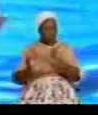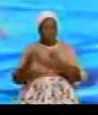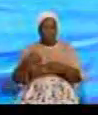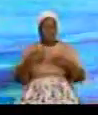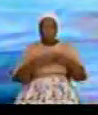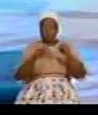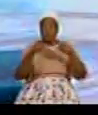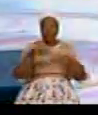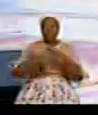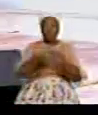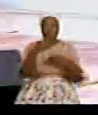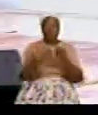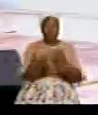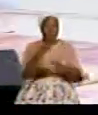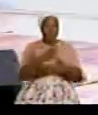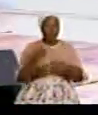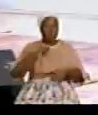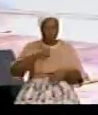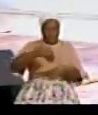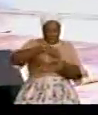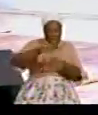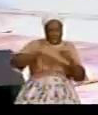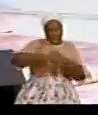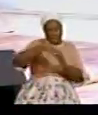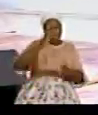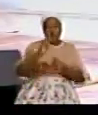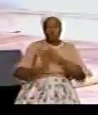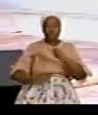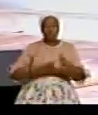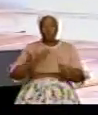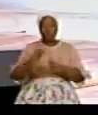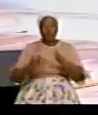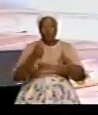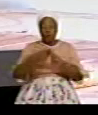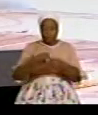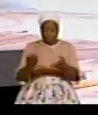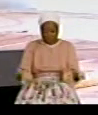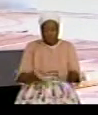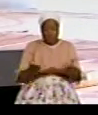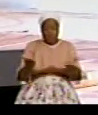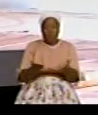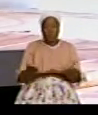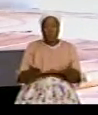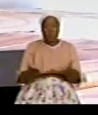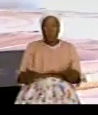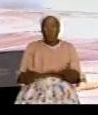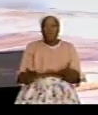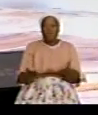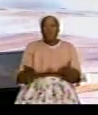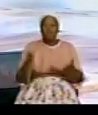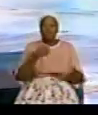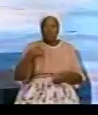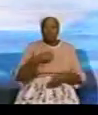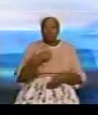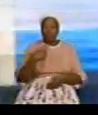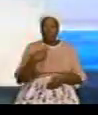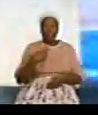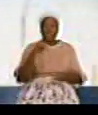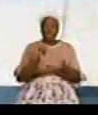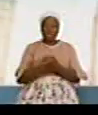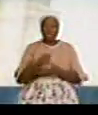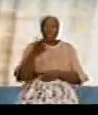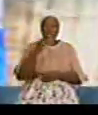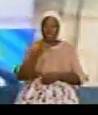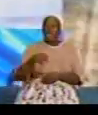world, we must send out people from the headquarters who say that there is a